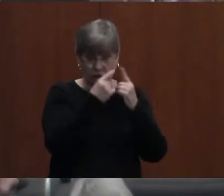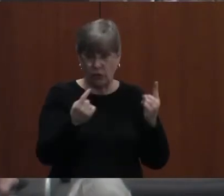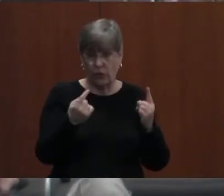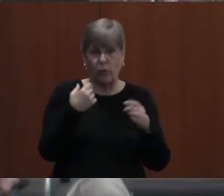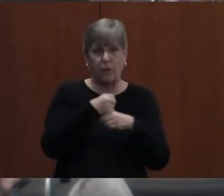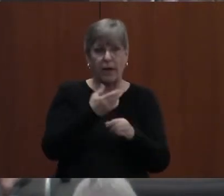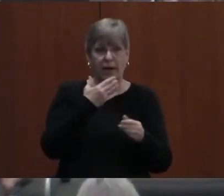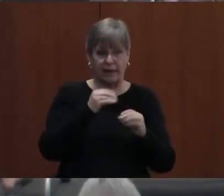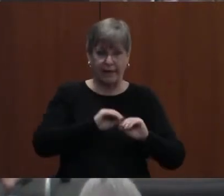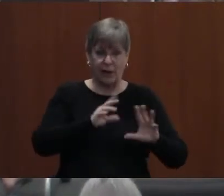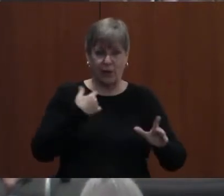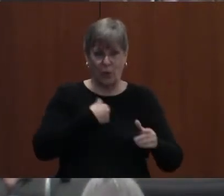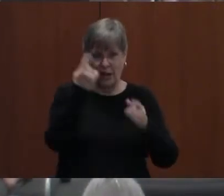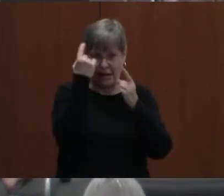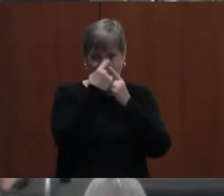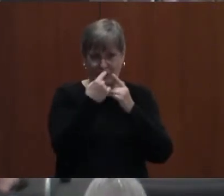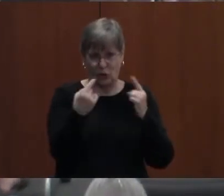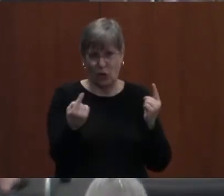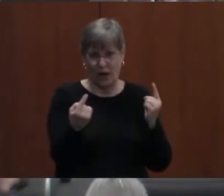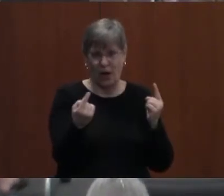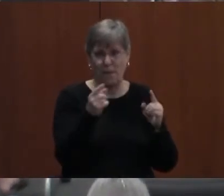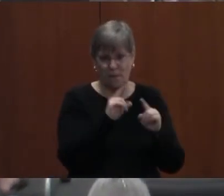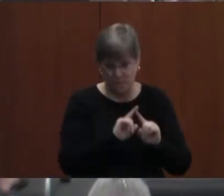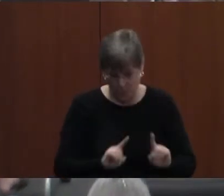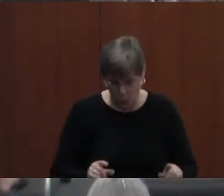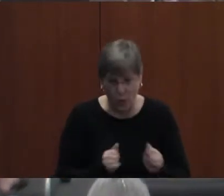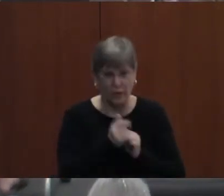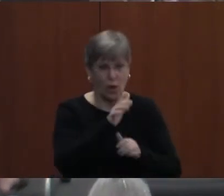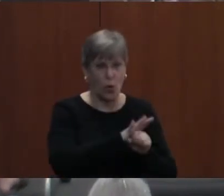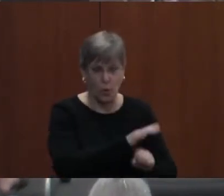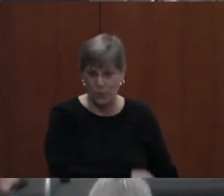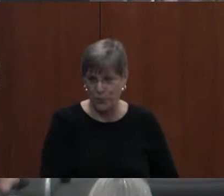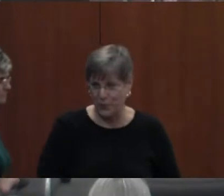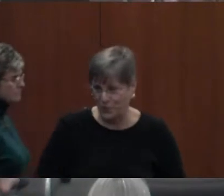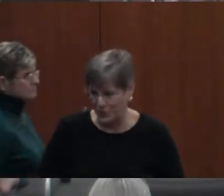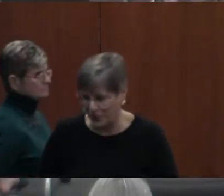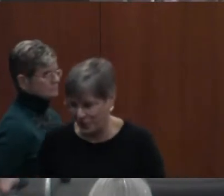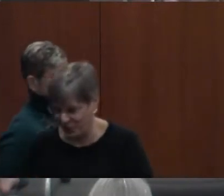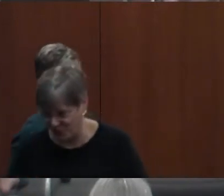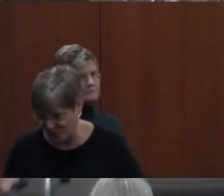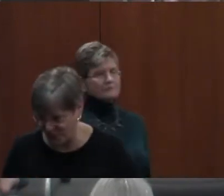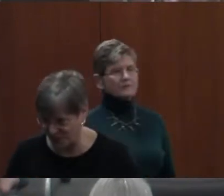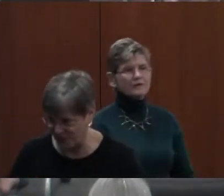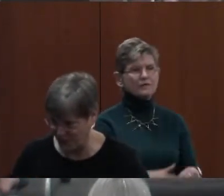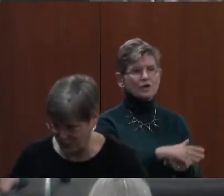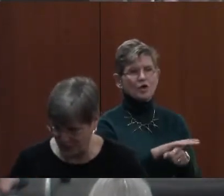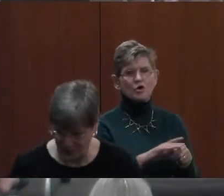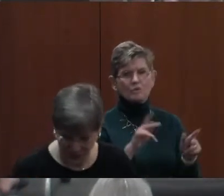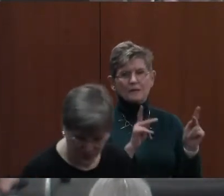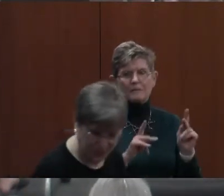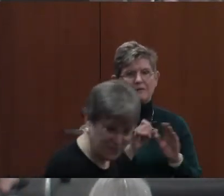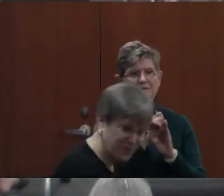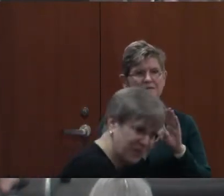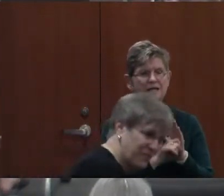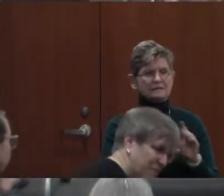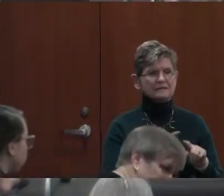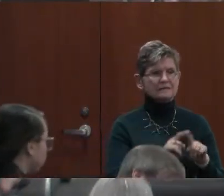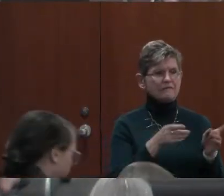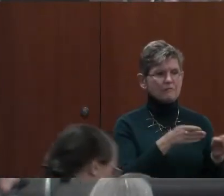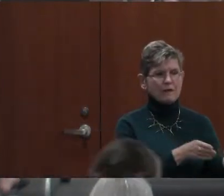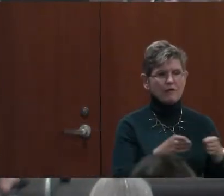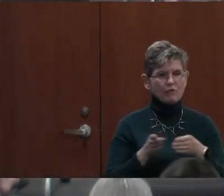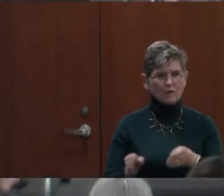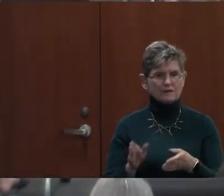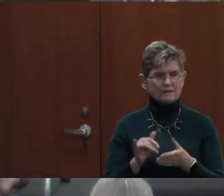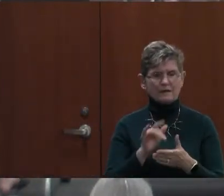make it very clear we don't agree with the locals and the state being on different pathways. But that has been